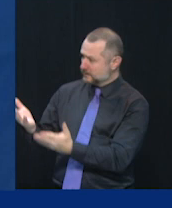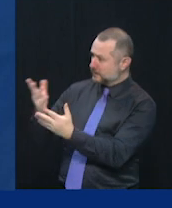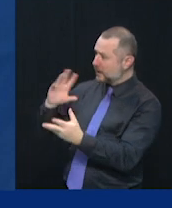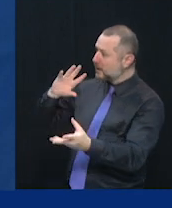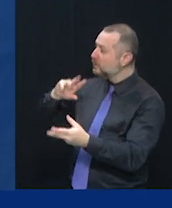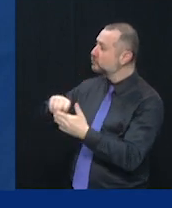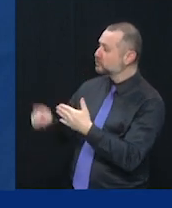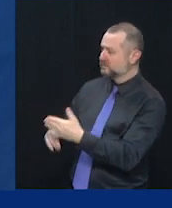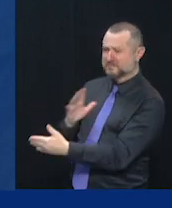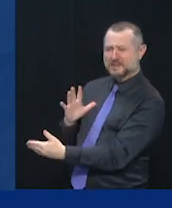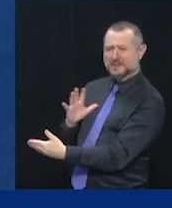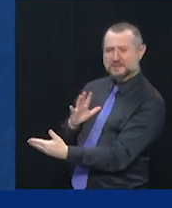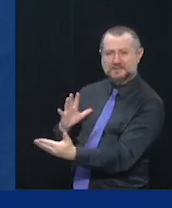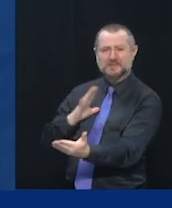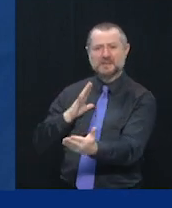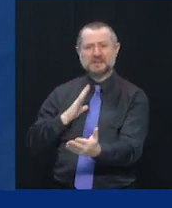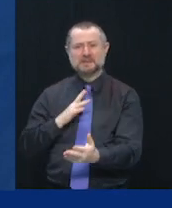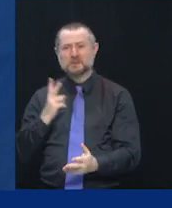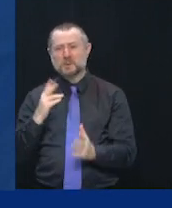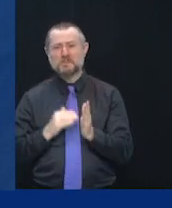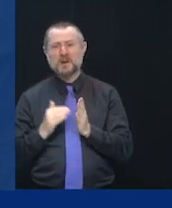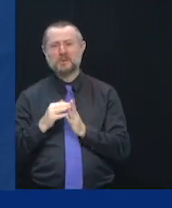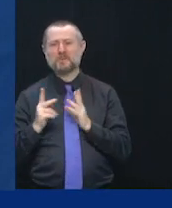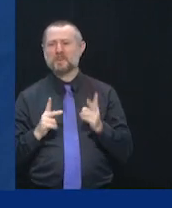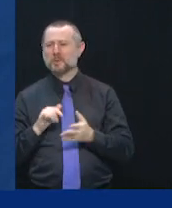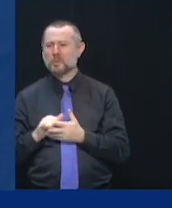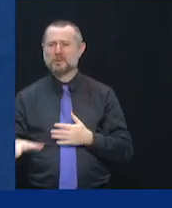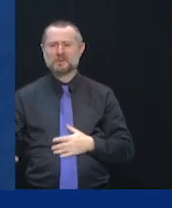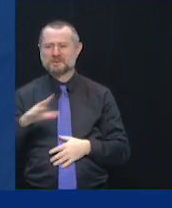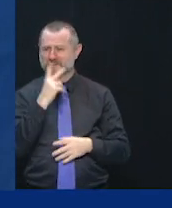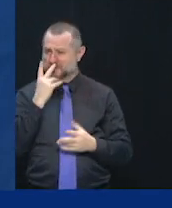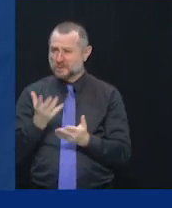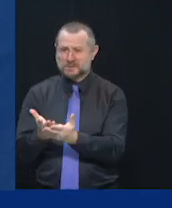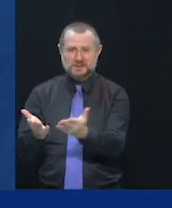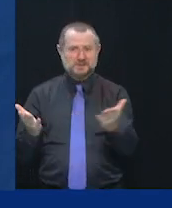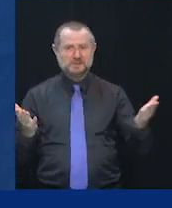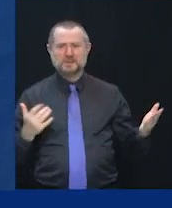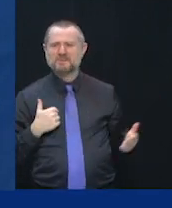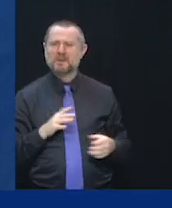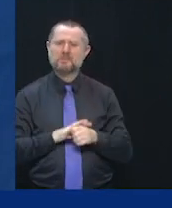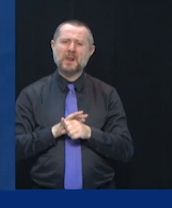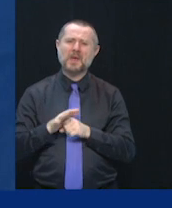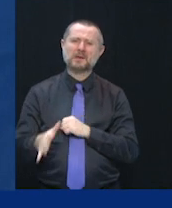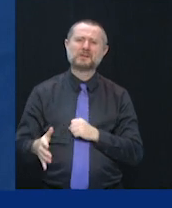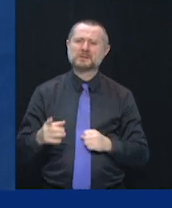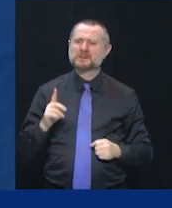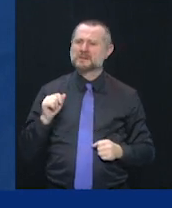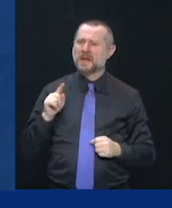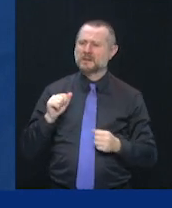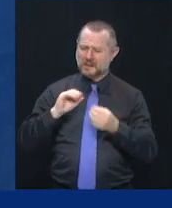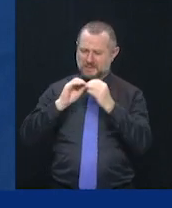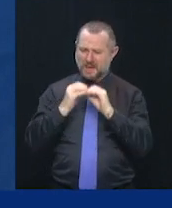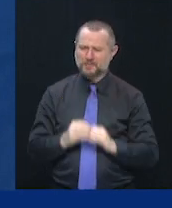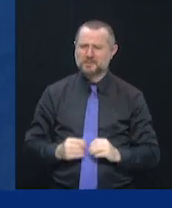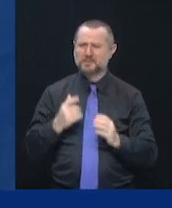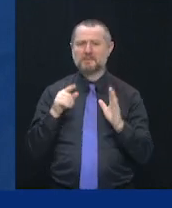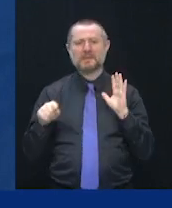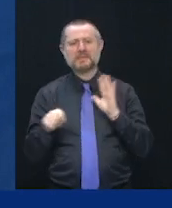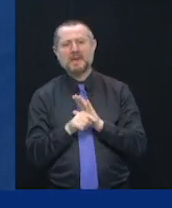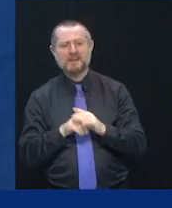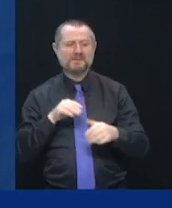2 million New Yorkers who have taken the vaccine. You have a lot of data on possible side effects, et